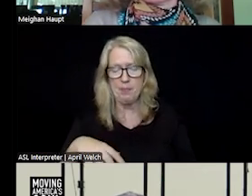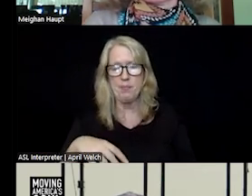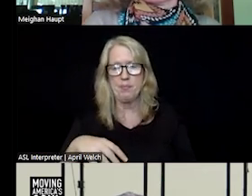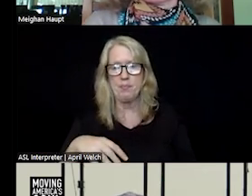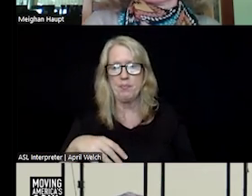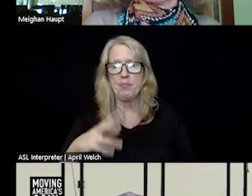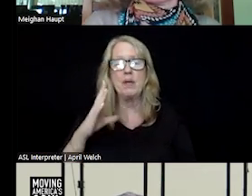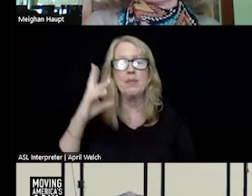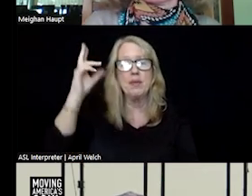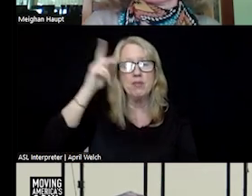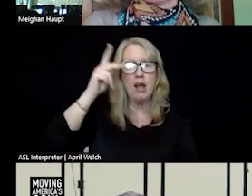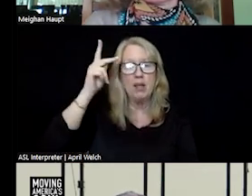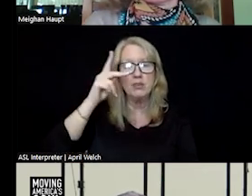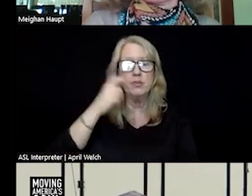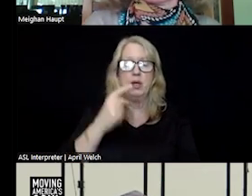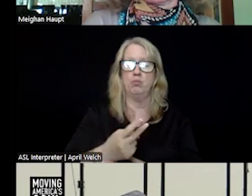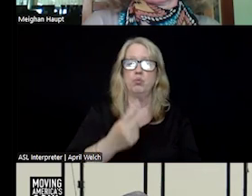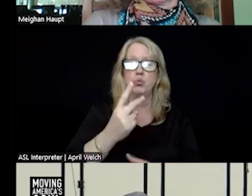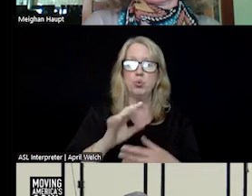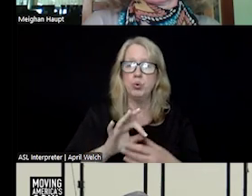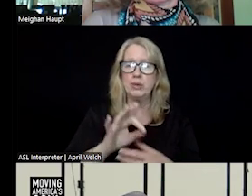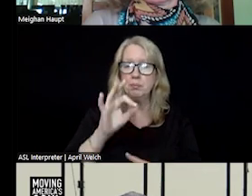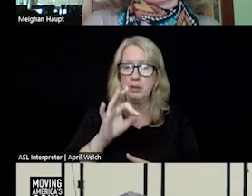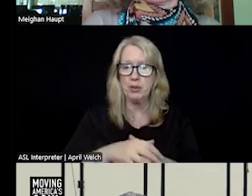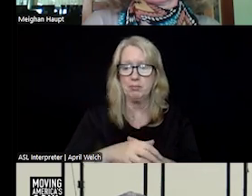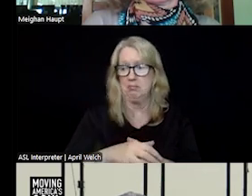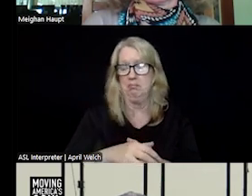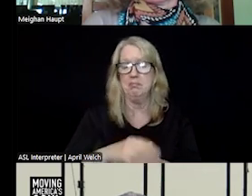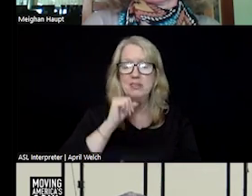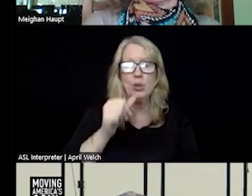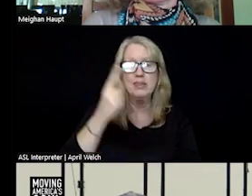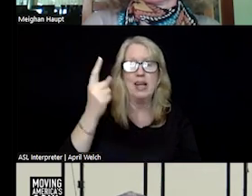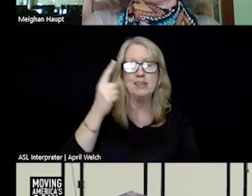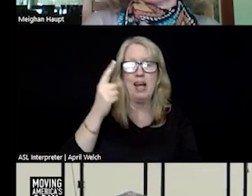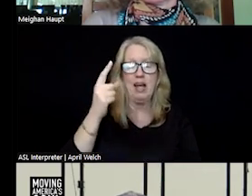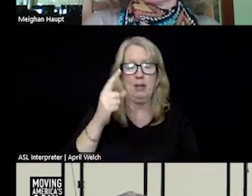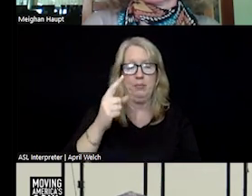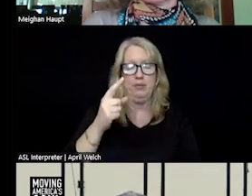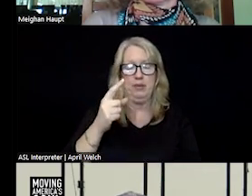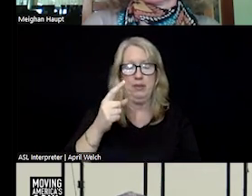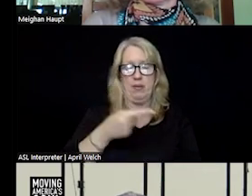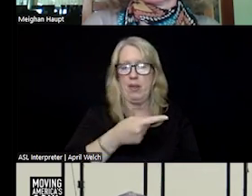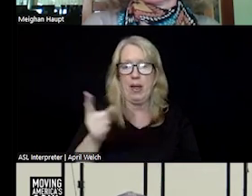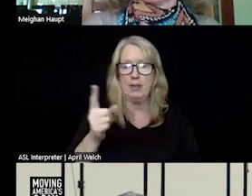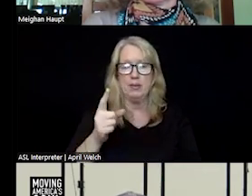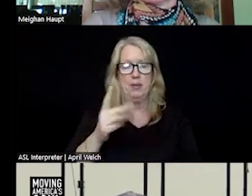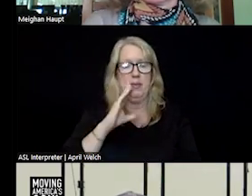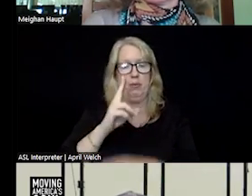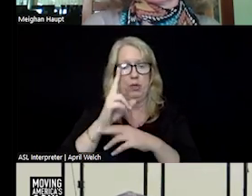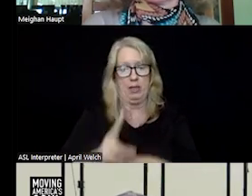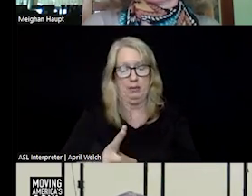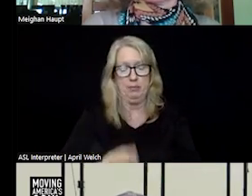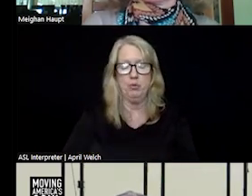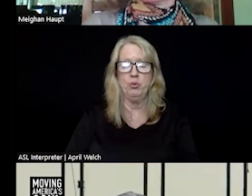philosophy or the thought of two spirits was not something that they themselves were accustomed to, I